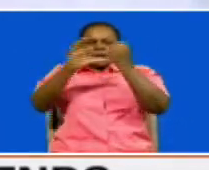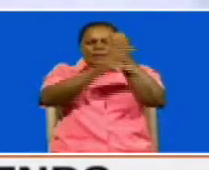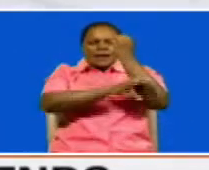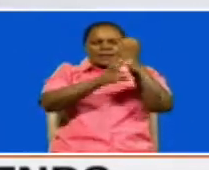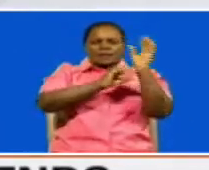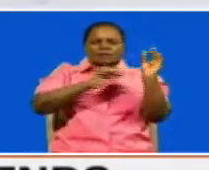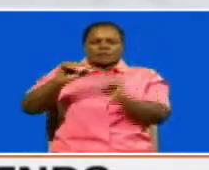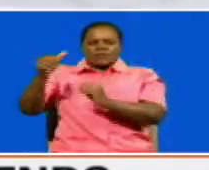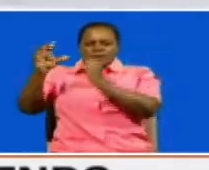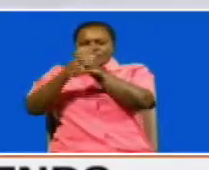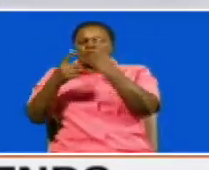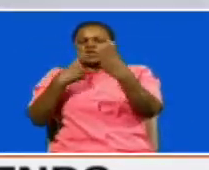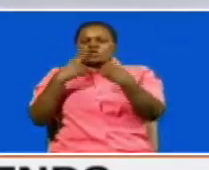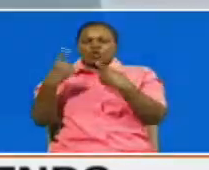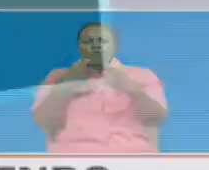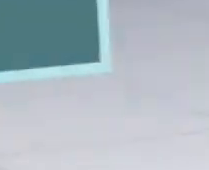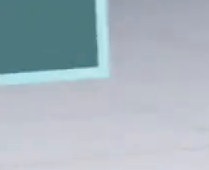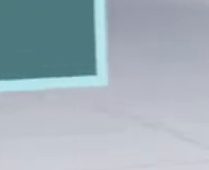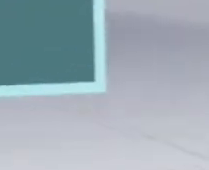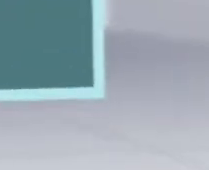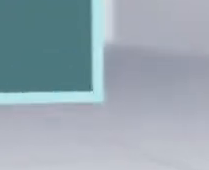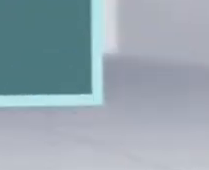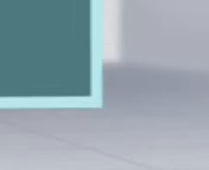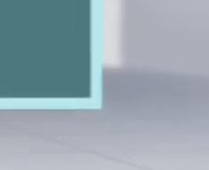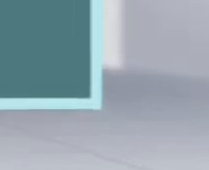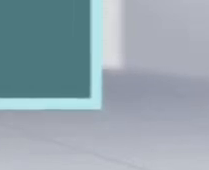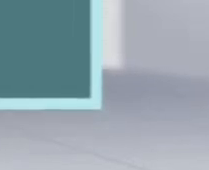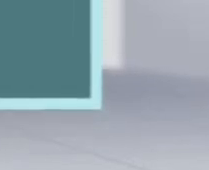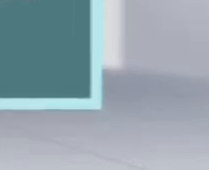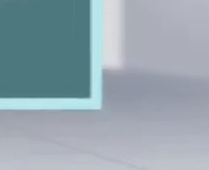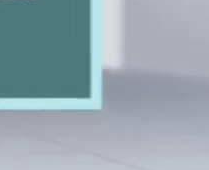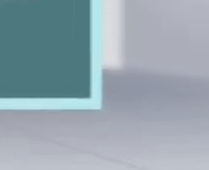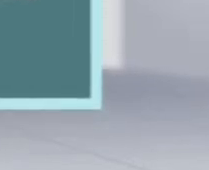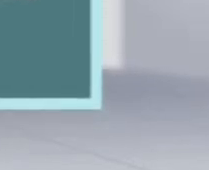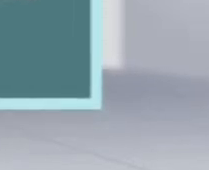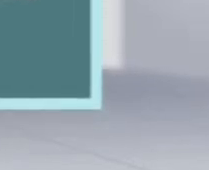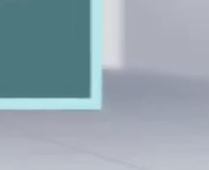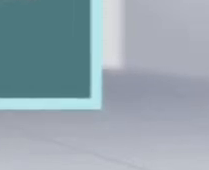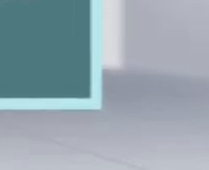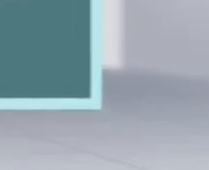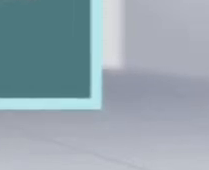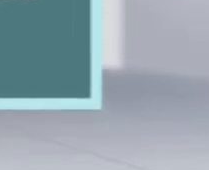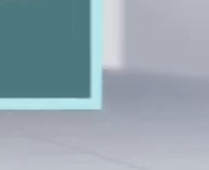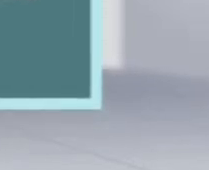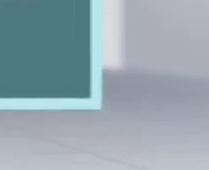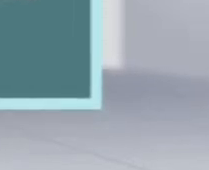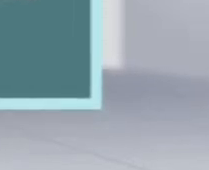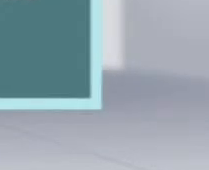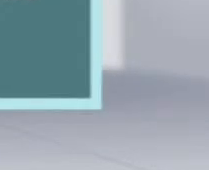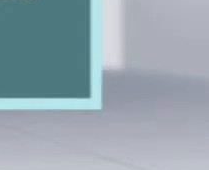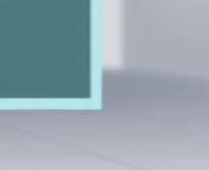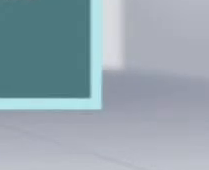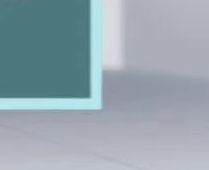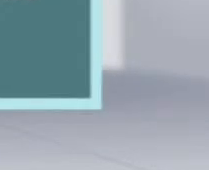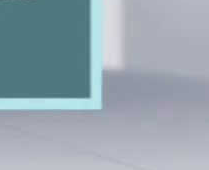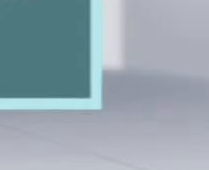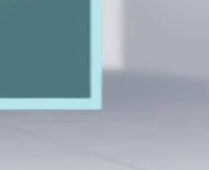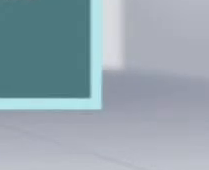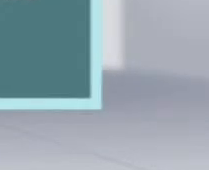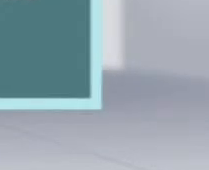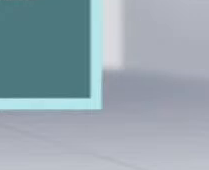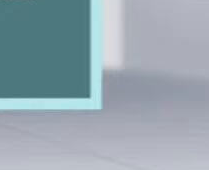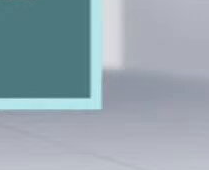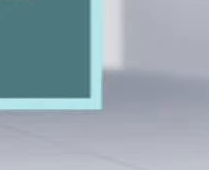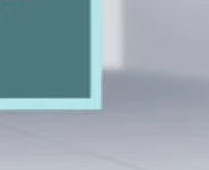destination to another. Speaking on the issue through the Raila secretariat, Raila said he had requested to leave the job 3 weeks ago when he attended